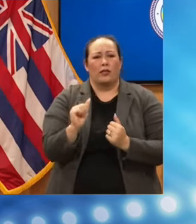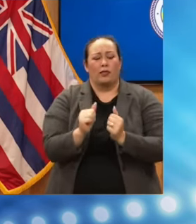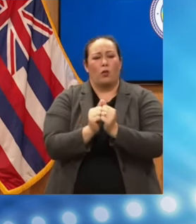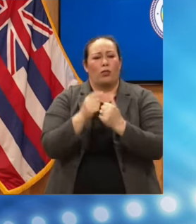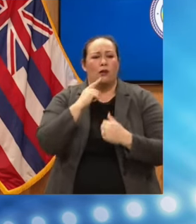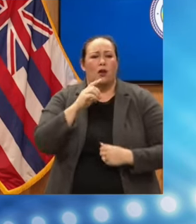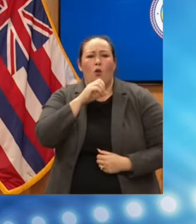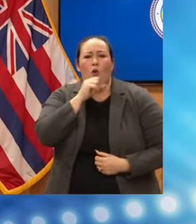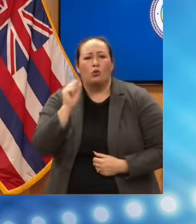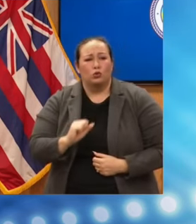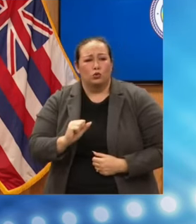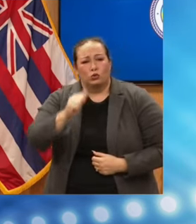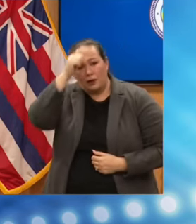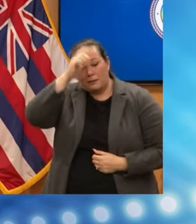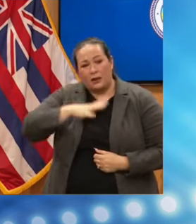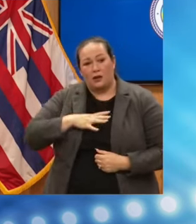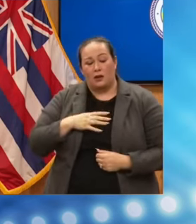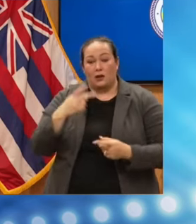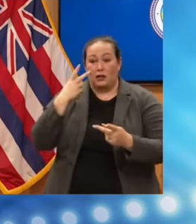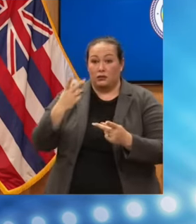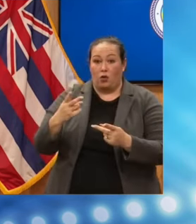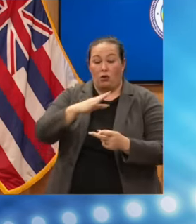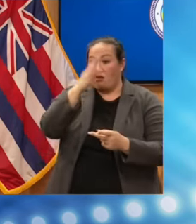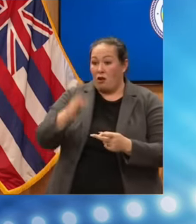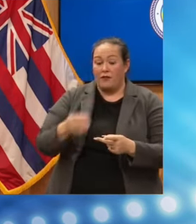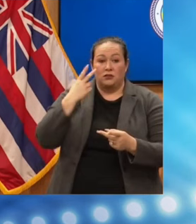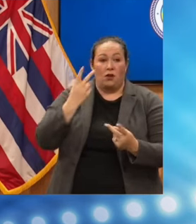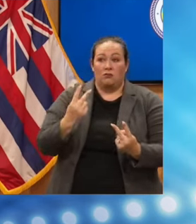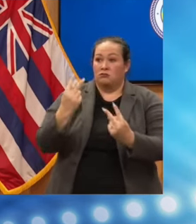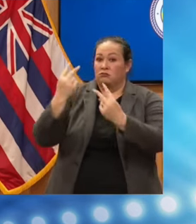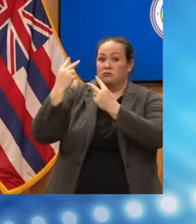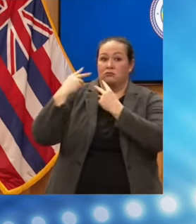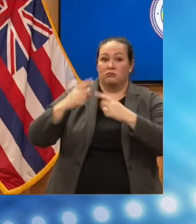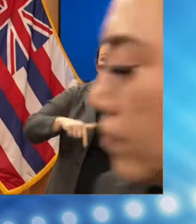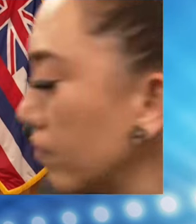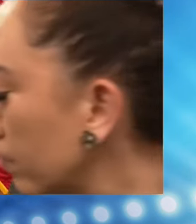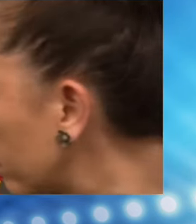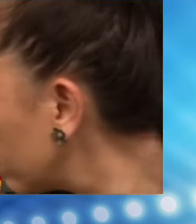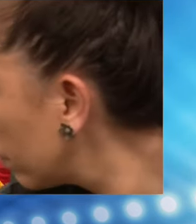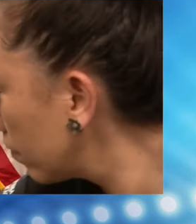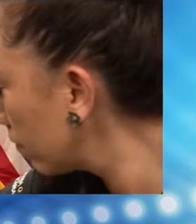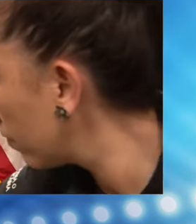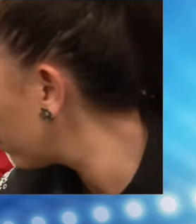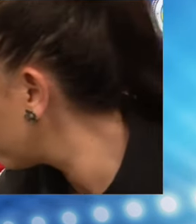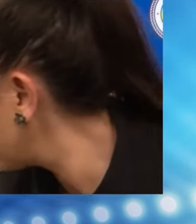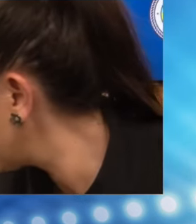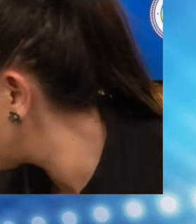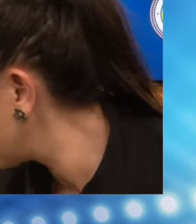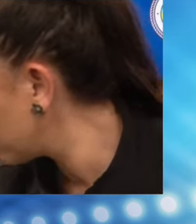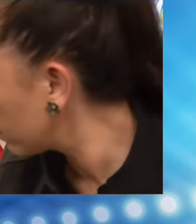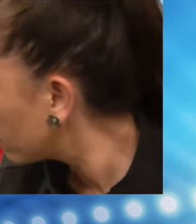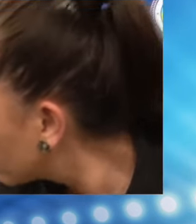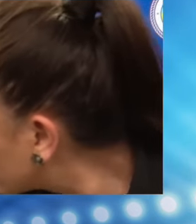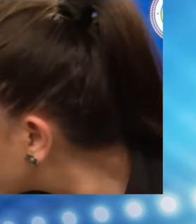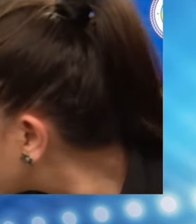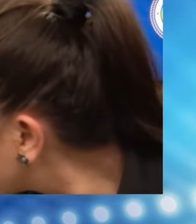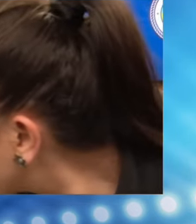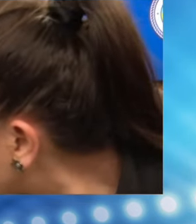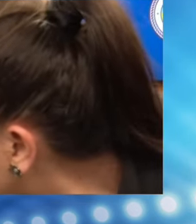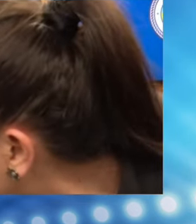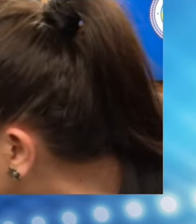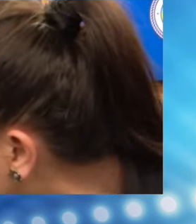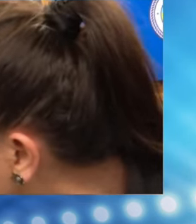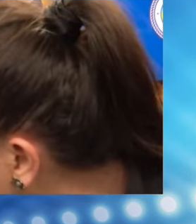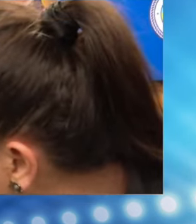ever in his life, a wildfire that took a whole city. His neighbors have all lost their homes. His home was intact, but he was in